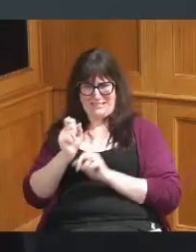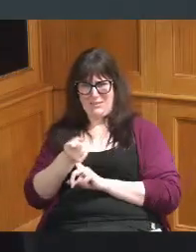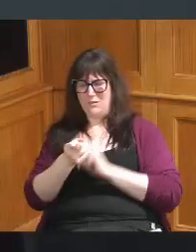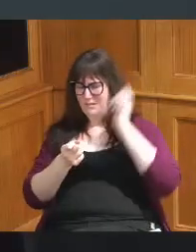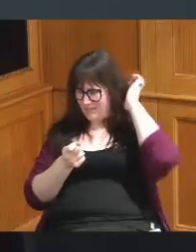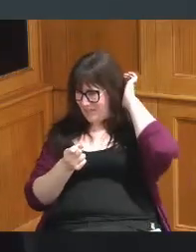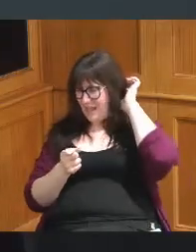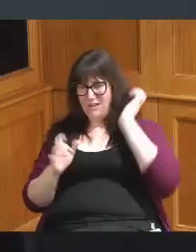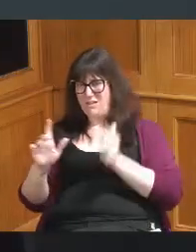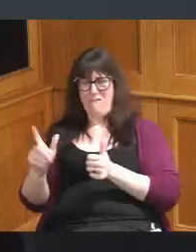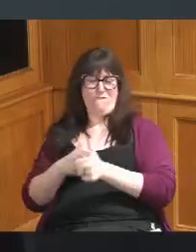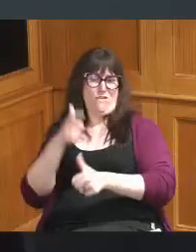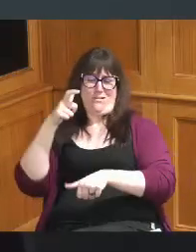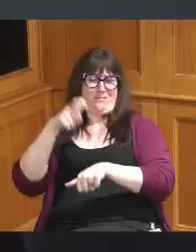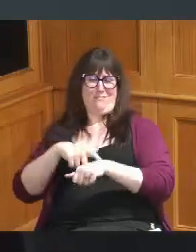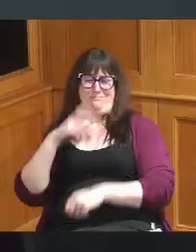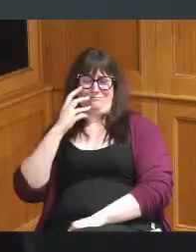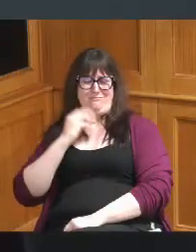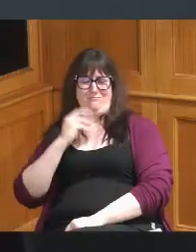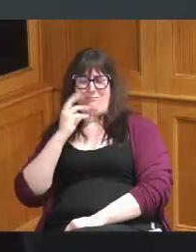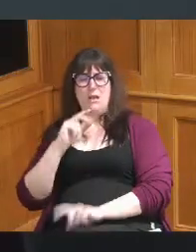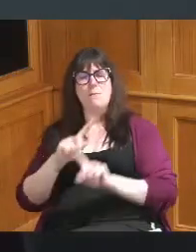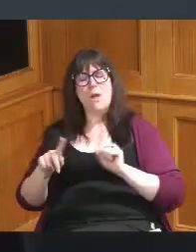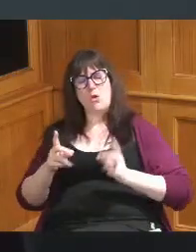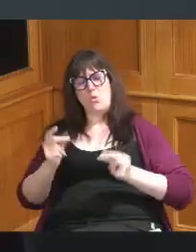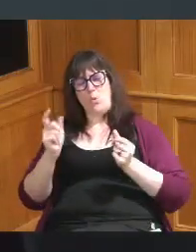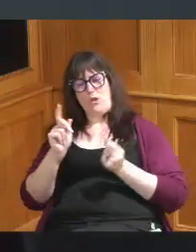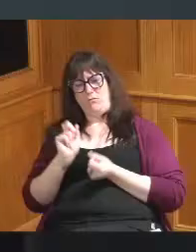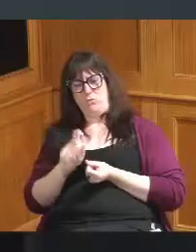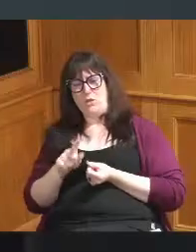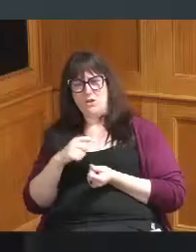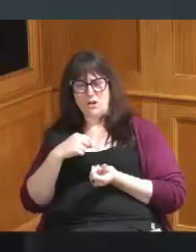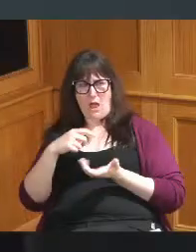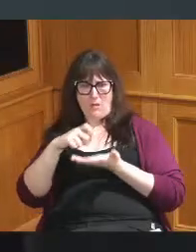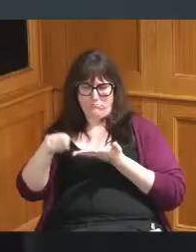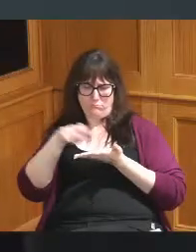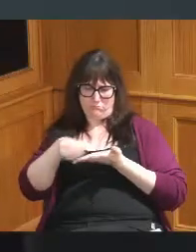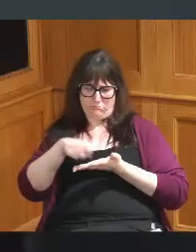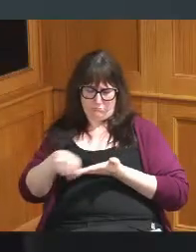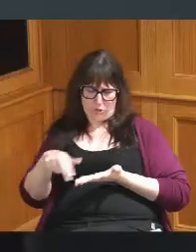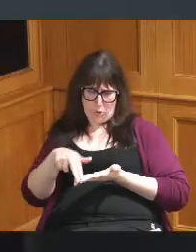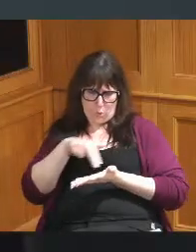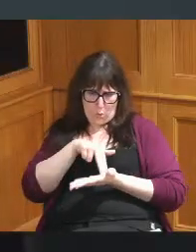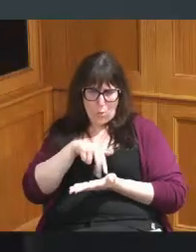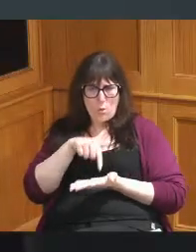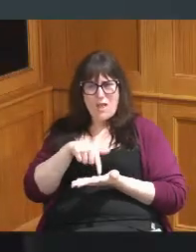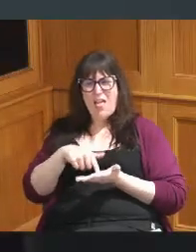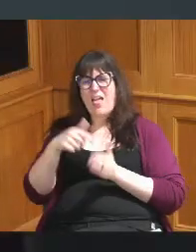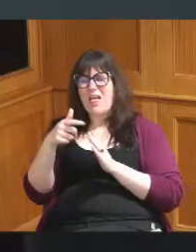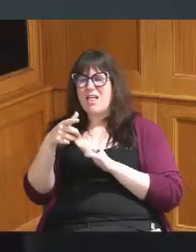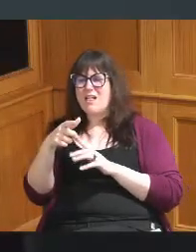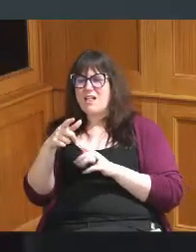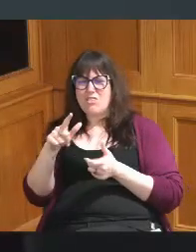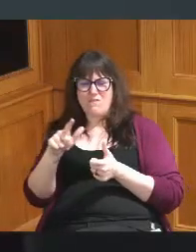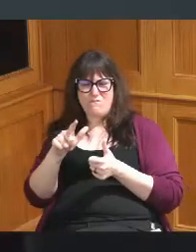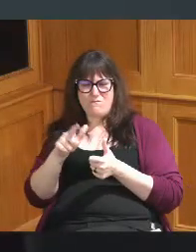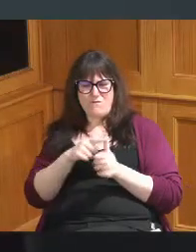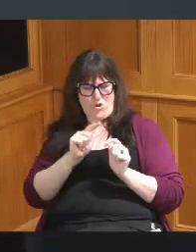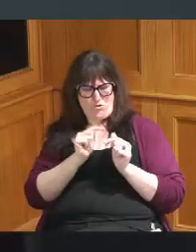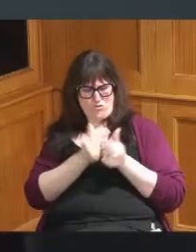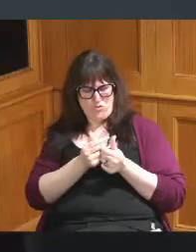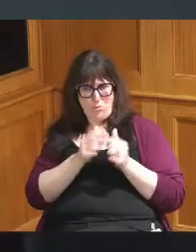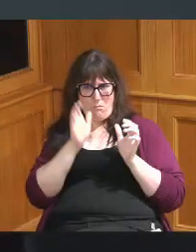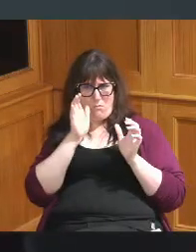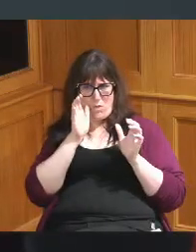all of us. Just one quick question. I wrote a note about the first focus group,